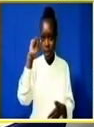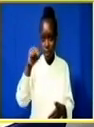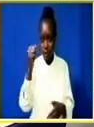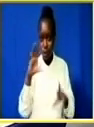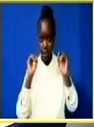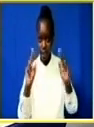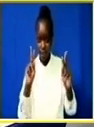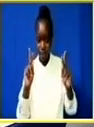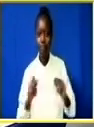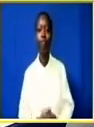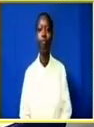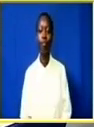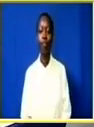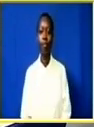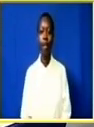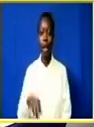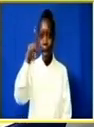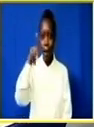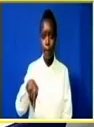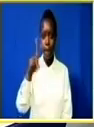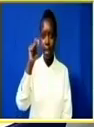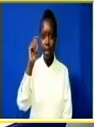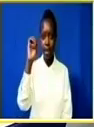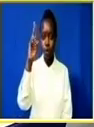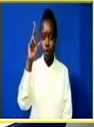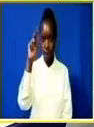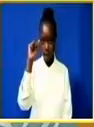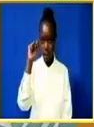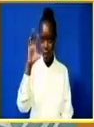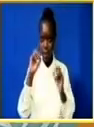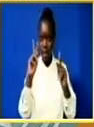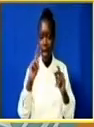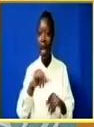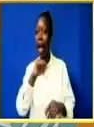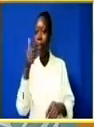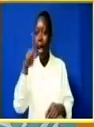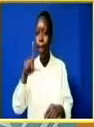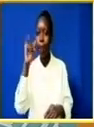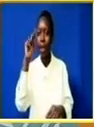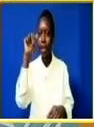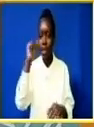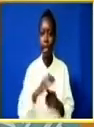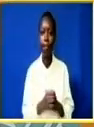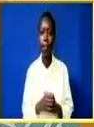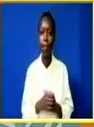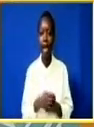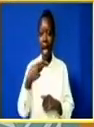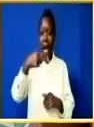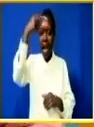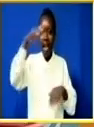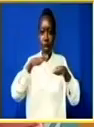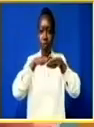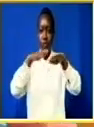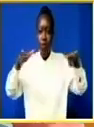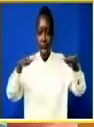land. Mm-hmm. They are called? I've forgotten. Plains. Plains. High flat land. I've forgotten. They are called plateaus.